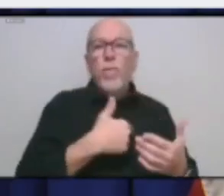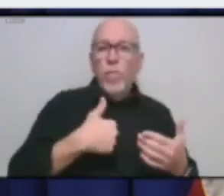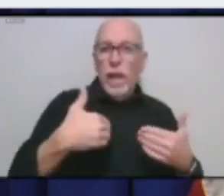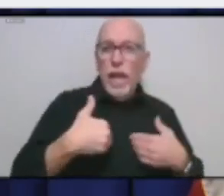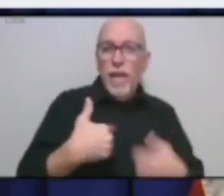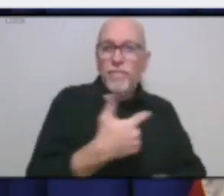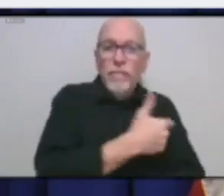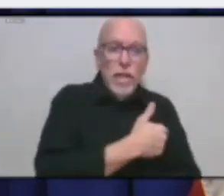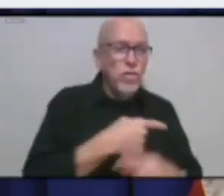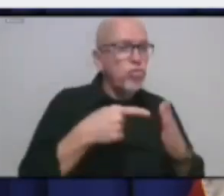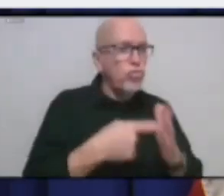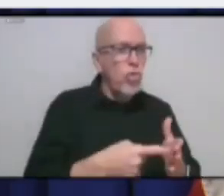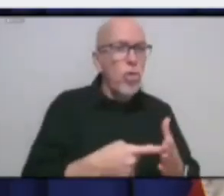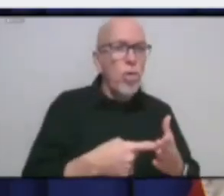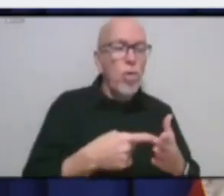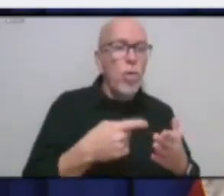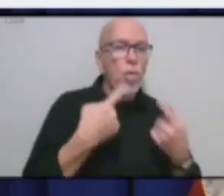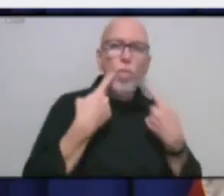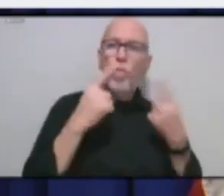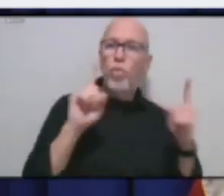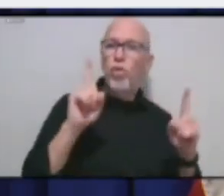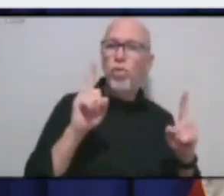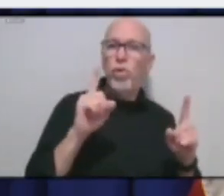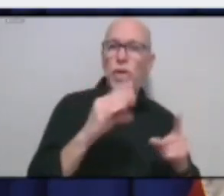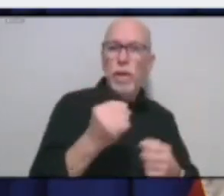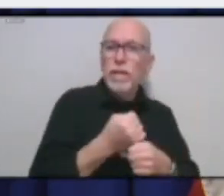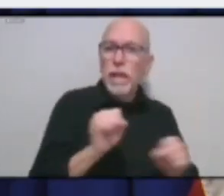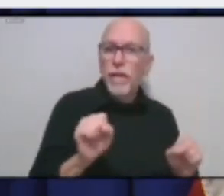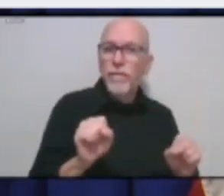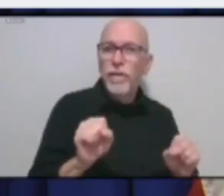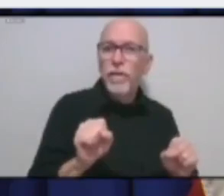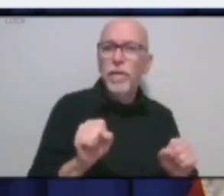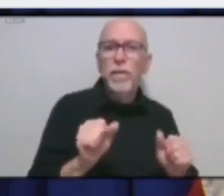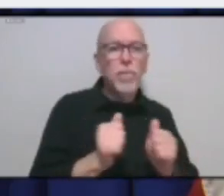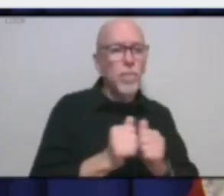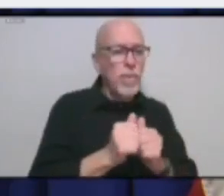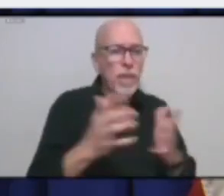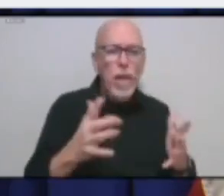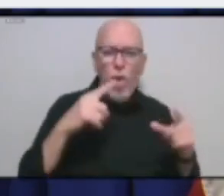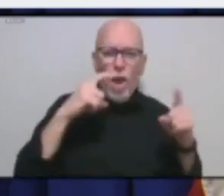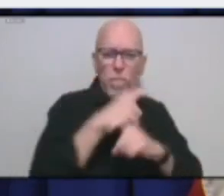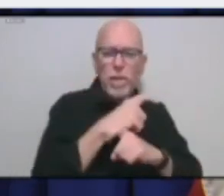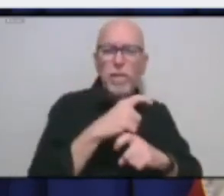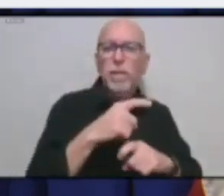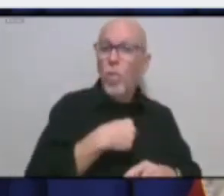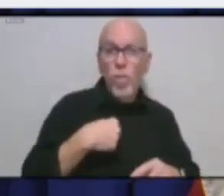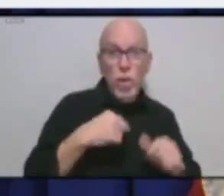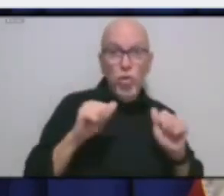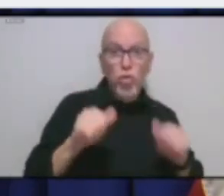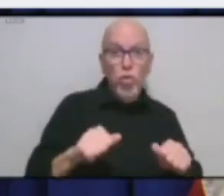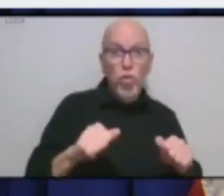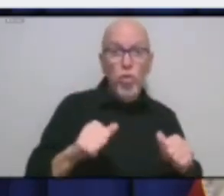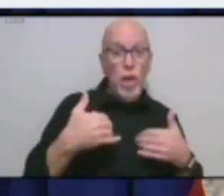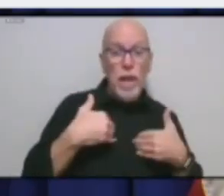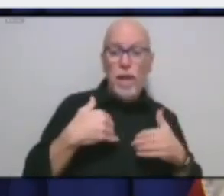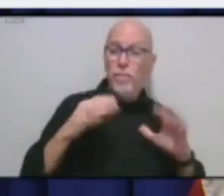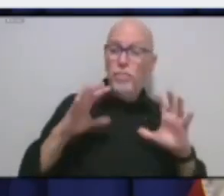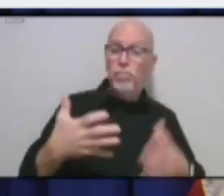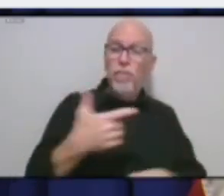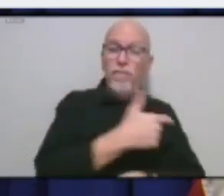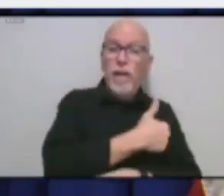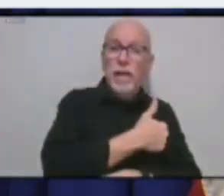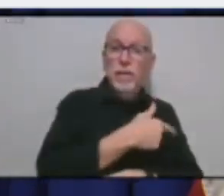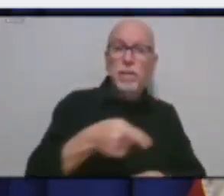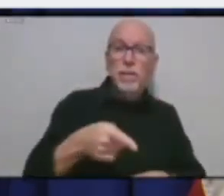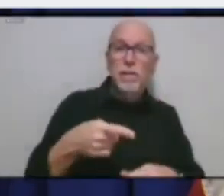this kind of efficacy and this kind of safety with no major complications. We could right now be having a group of vaccines coming back showing